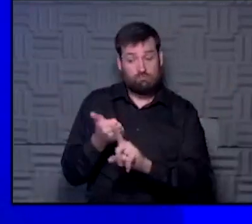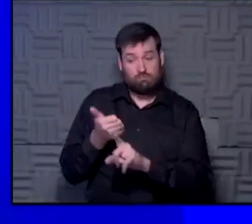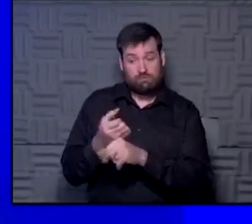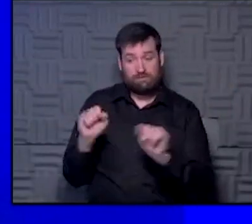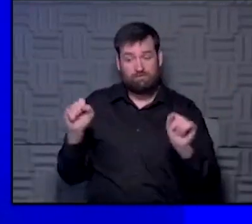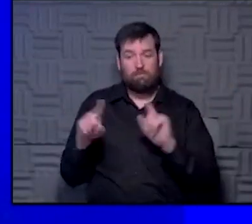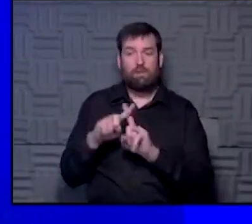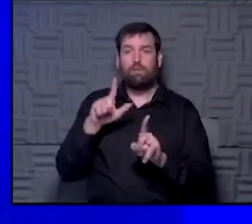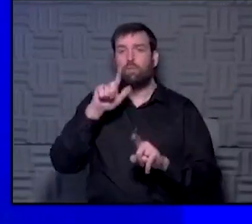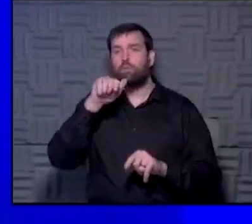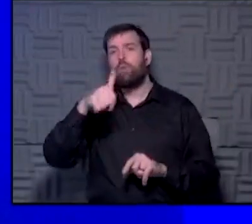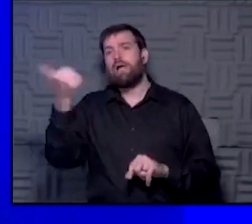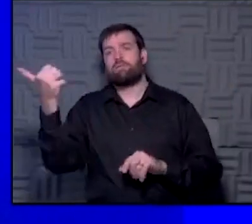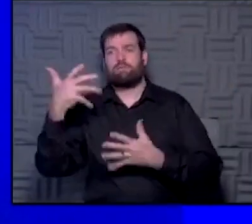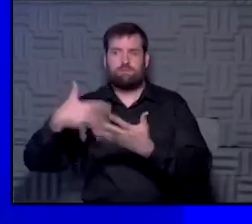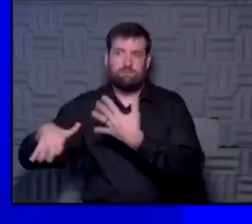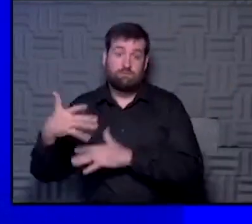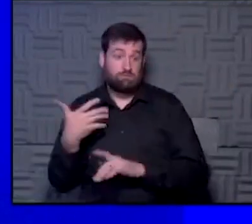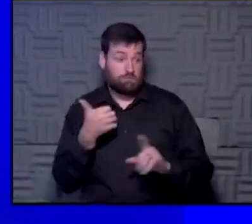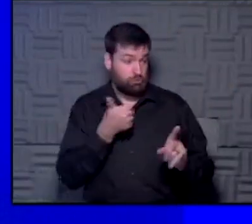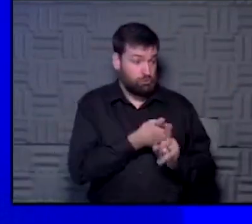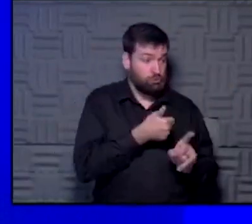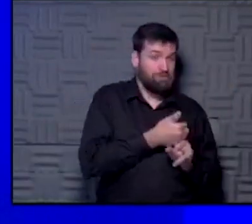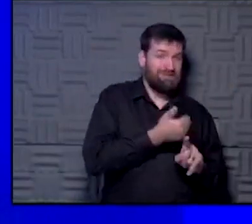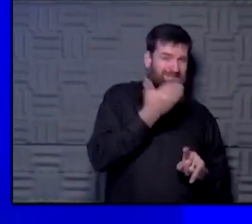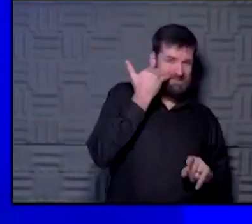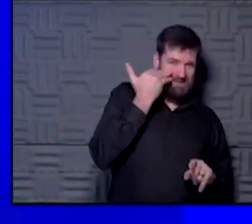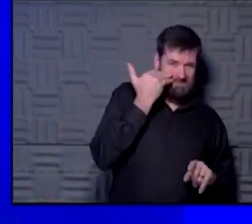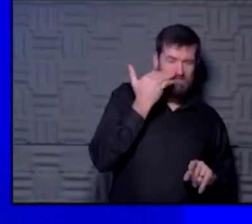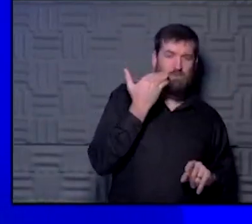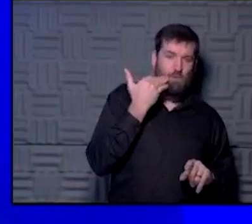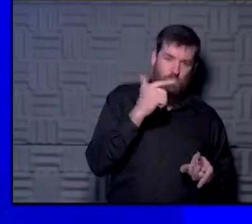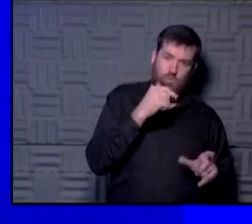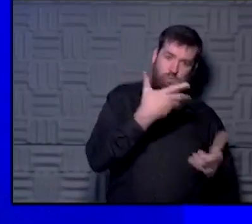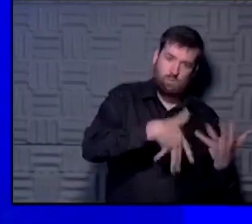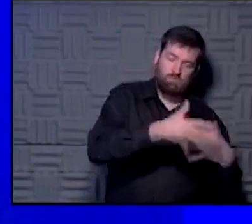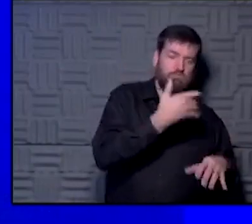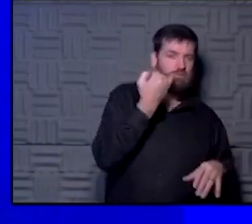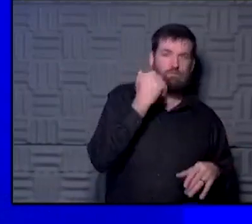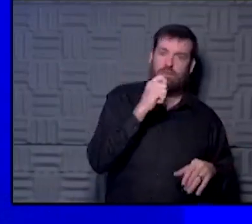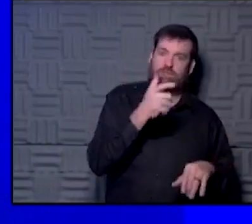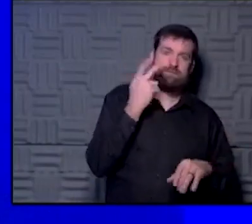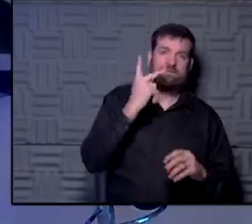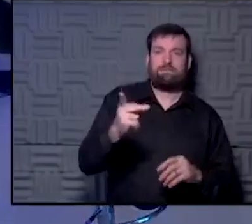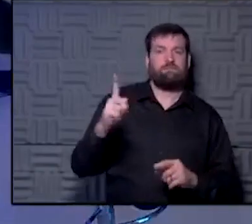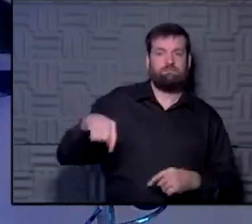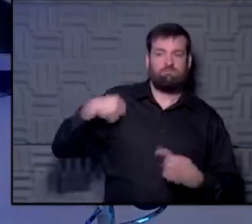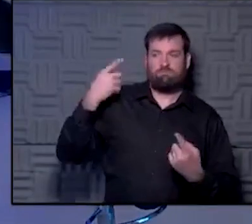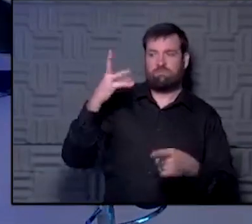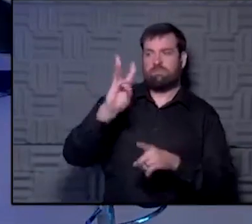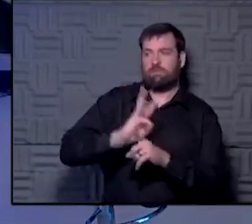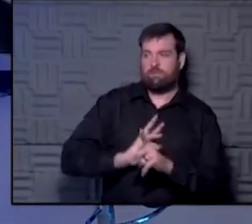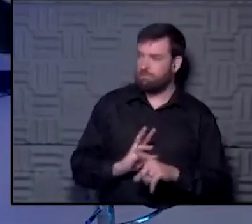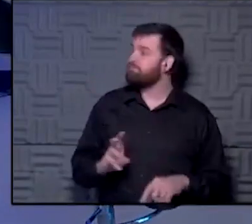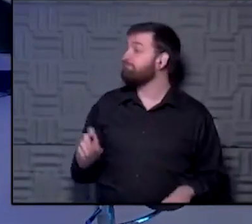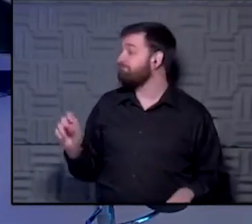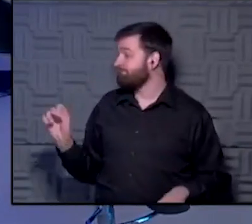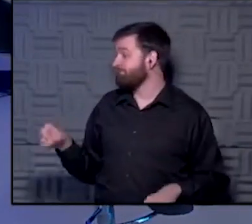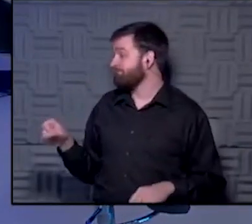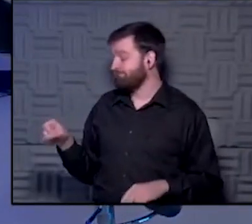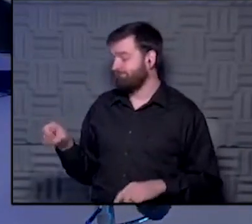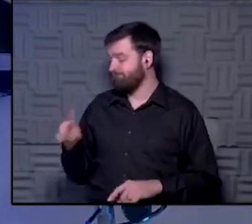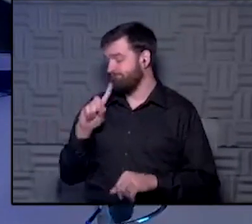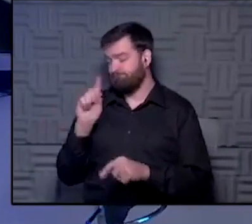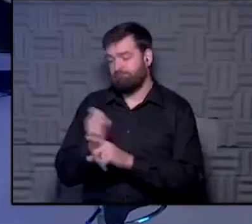don't know who's in their bubble. You may be safe because you know who's in your bubble, especially if you haven't seen them for 6 months. Yeah, I think